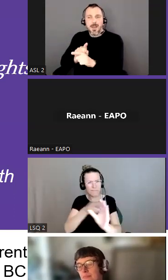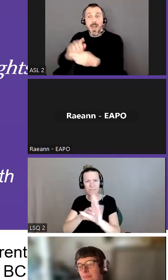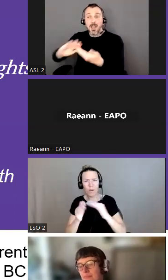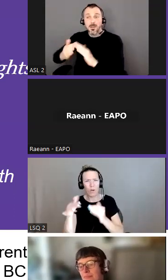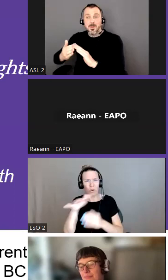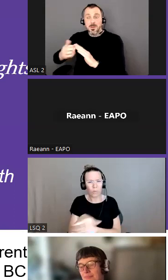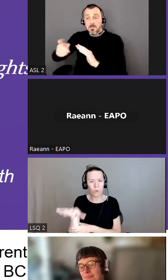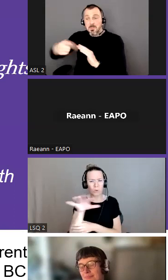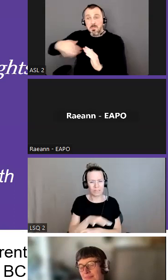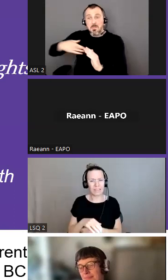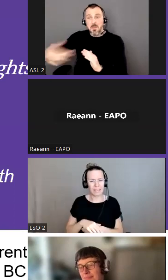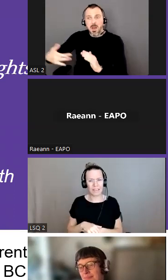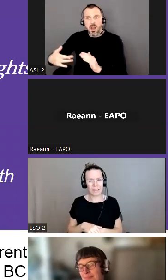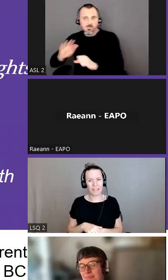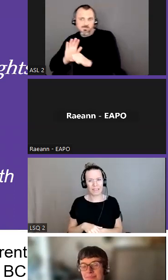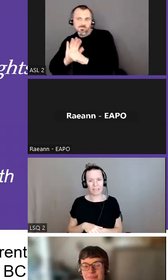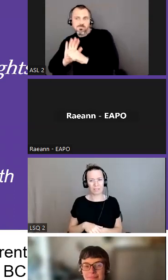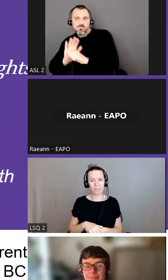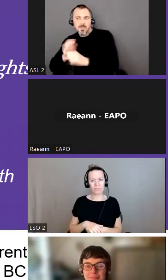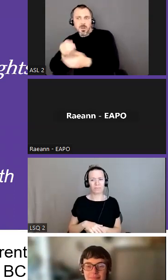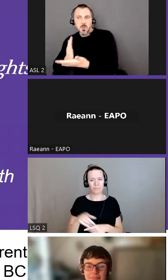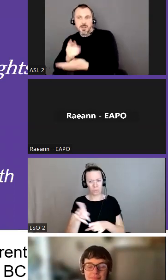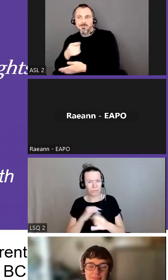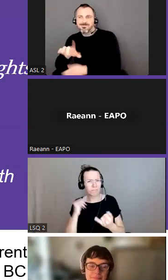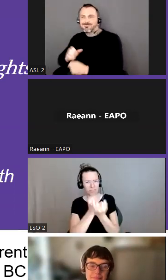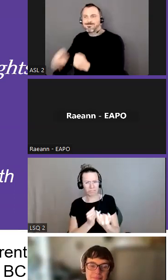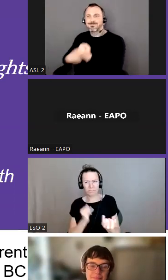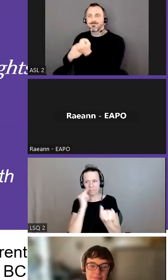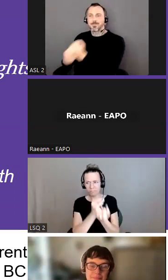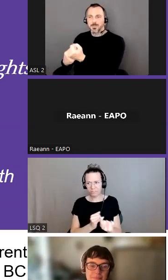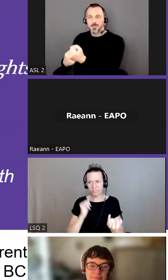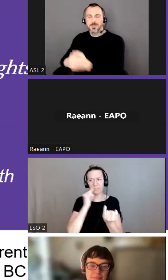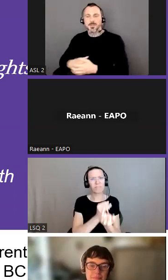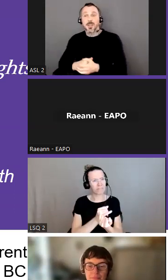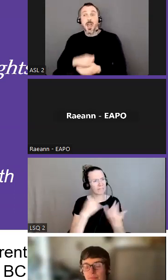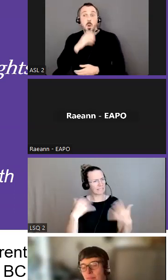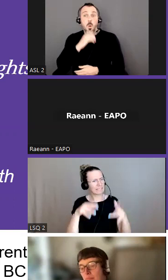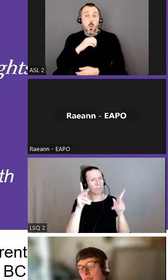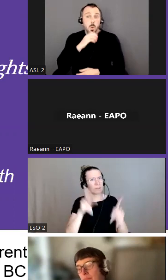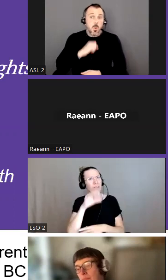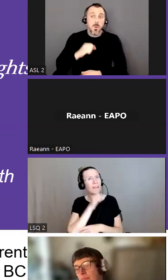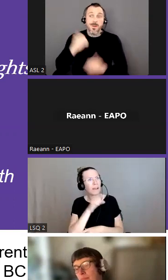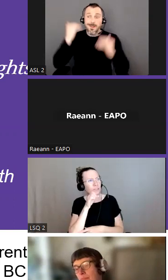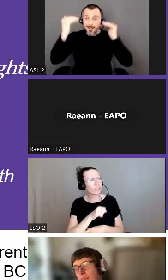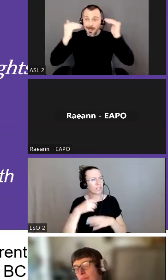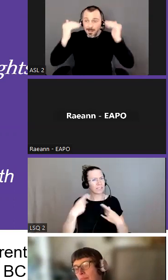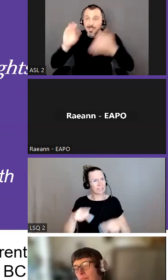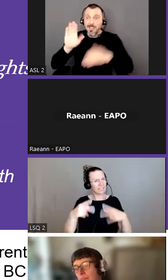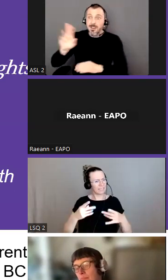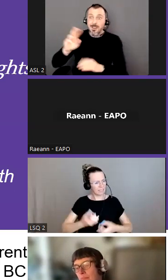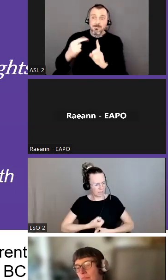have fought to ensure that older adults have a voice, but not just a voice, that they've got